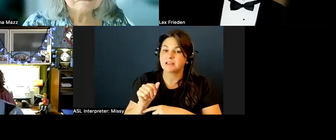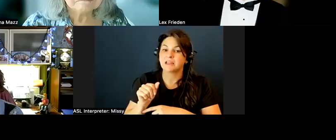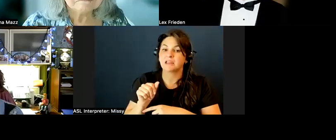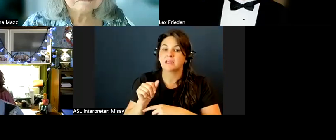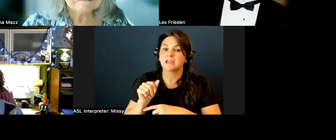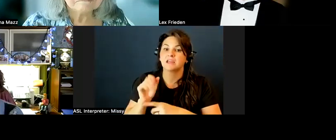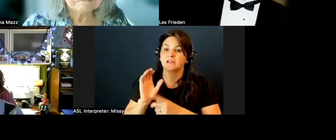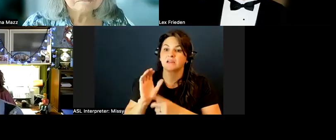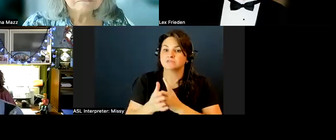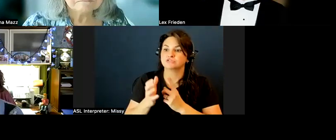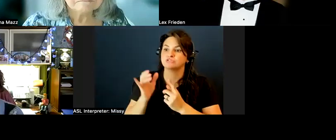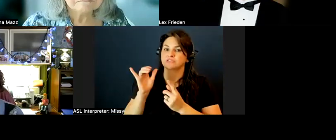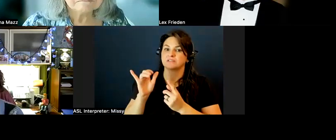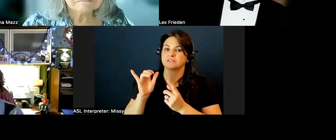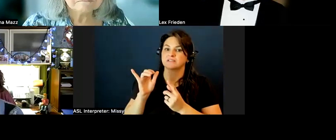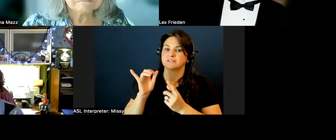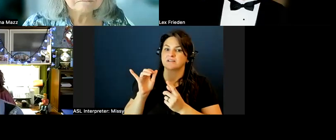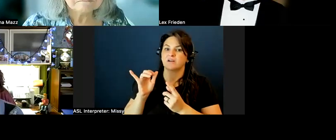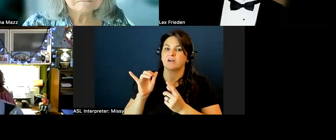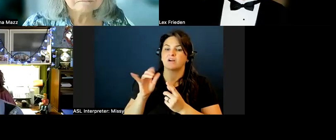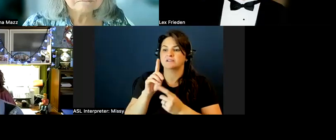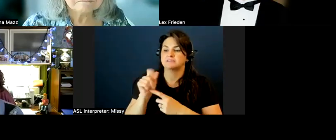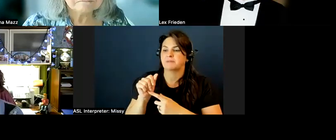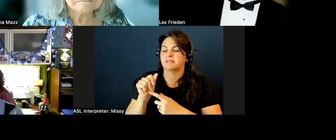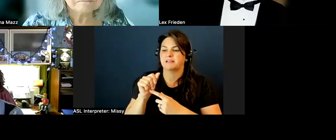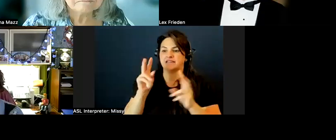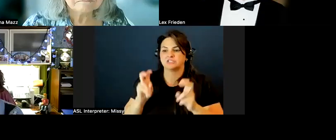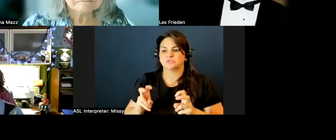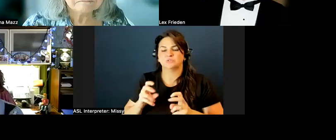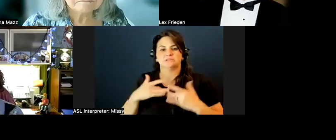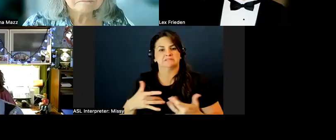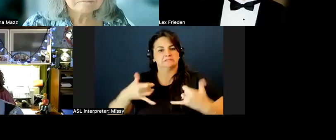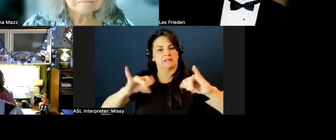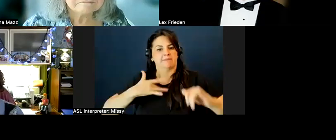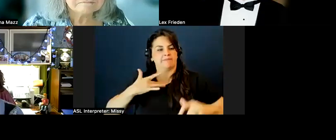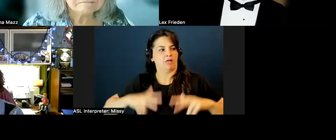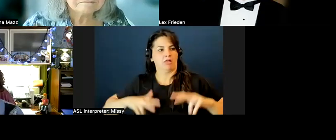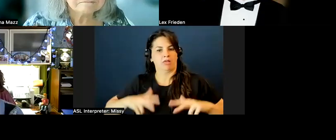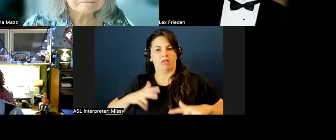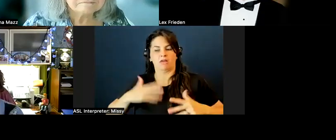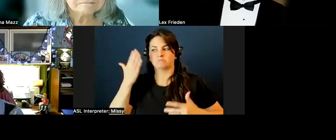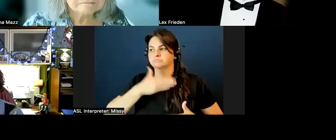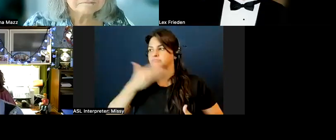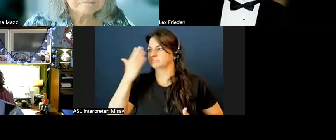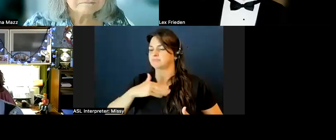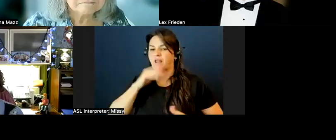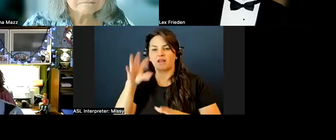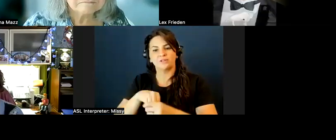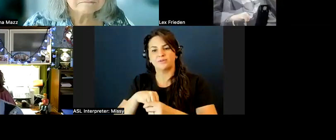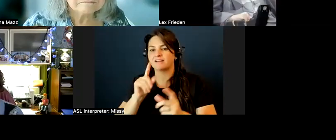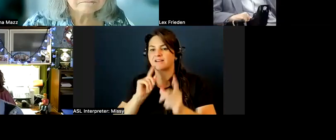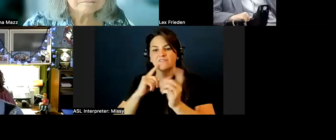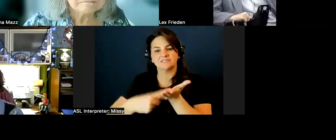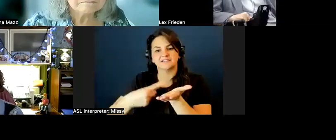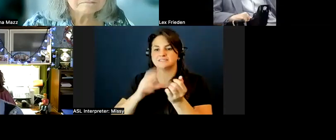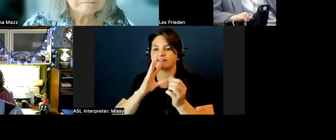a subject of discomfort and overlooked or not included in these conversations of equity